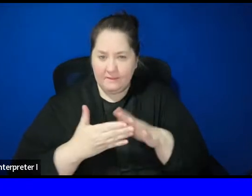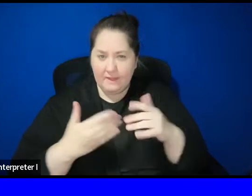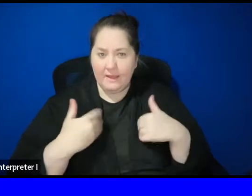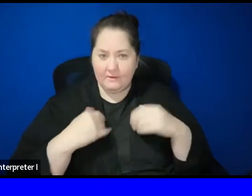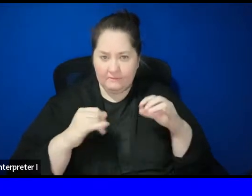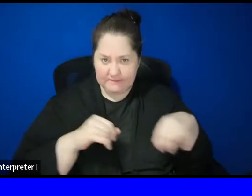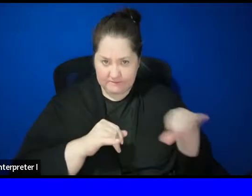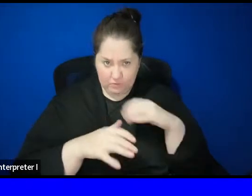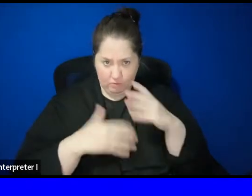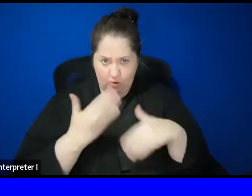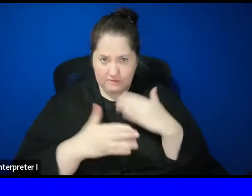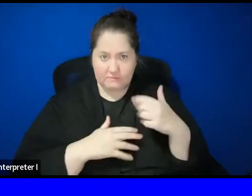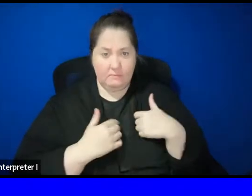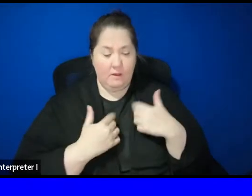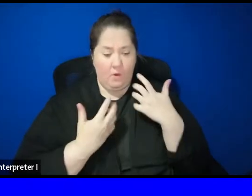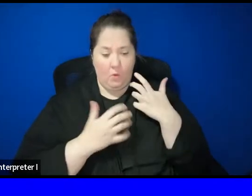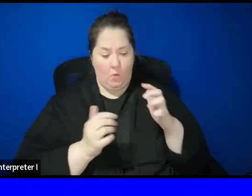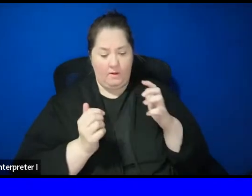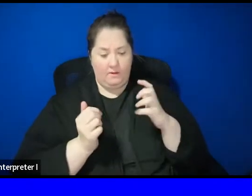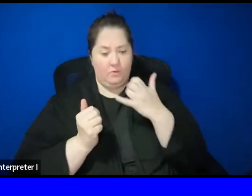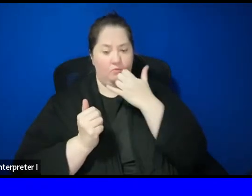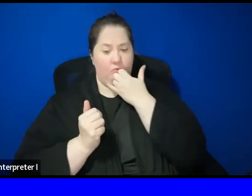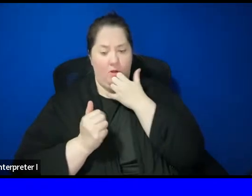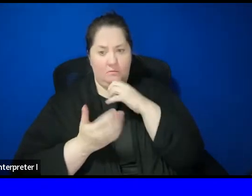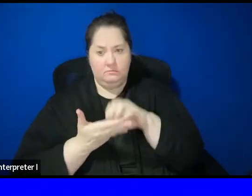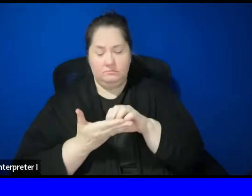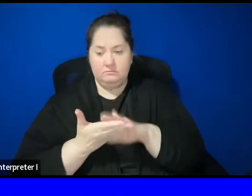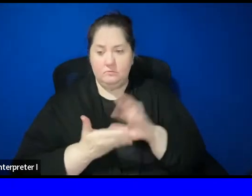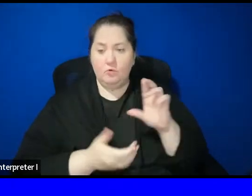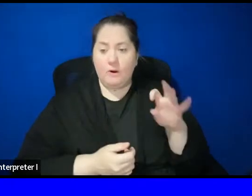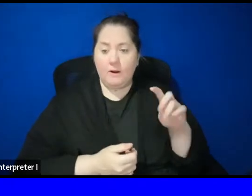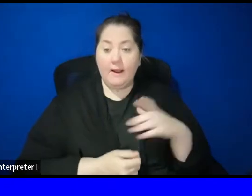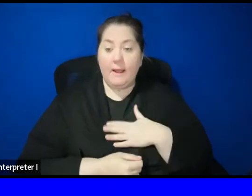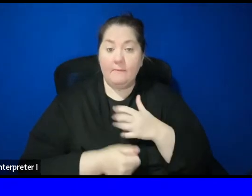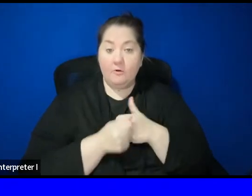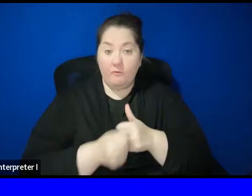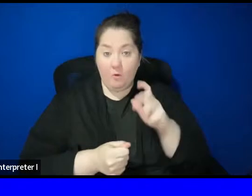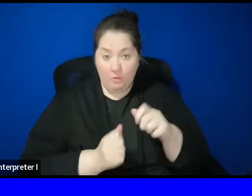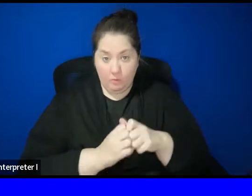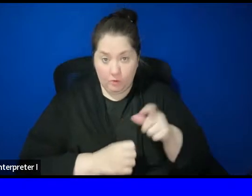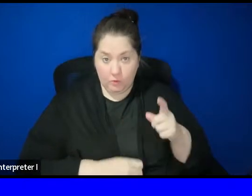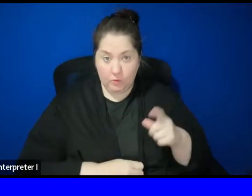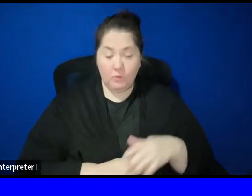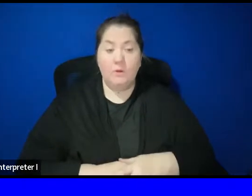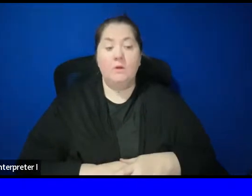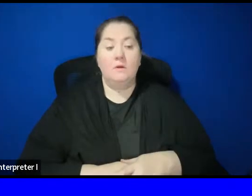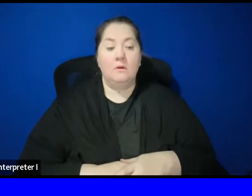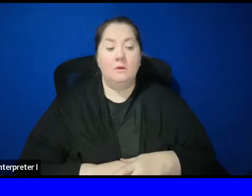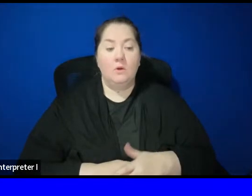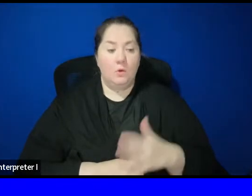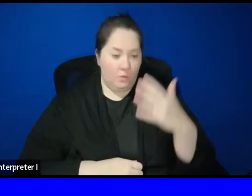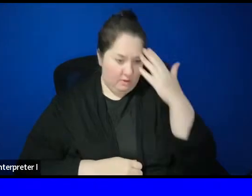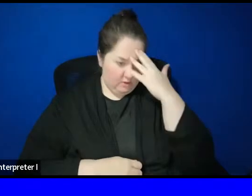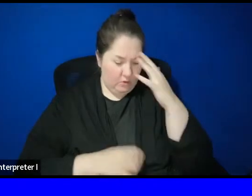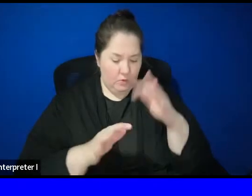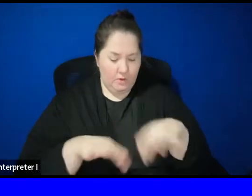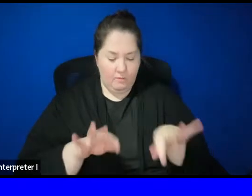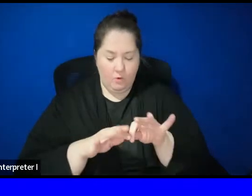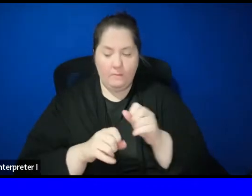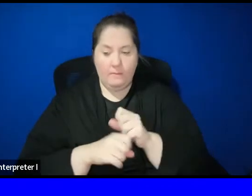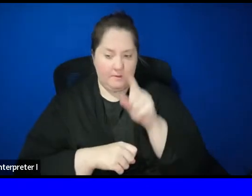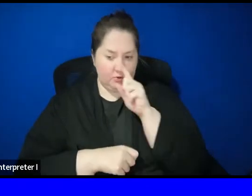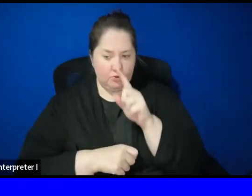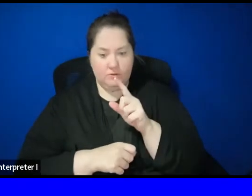standard process, but I don't want to get that wrong on the record. Happy to follow up with you on that. We know it was important to ensure that